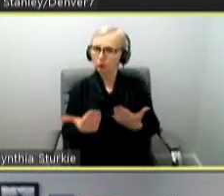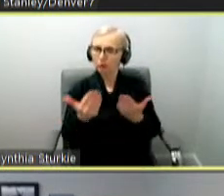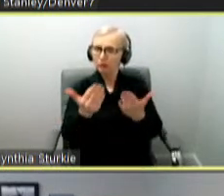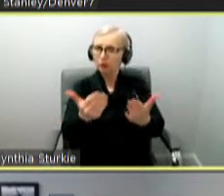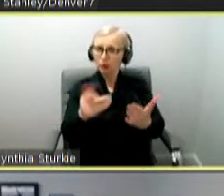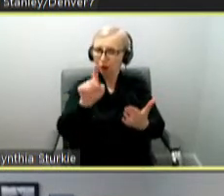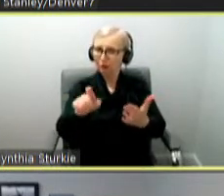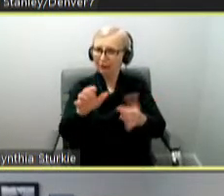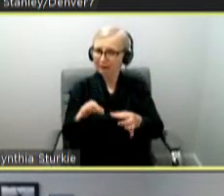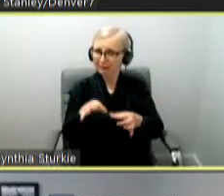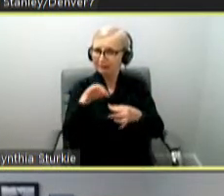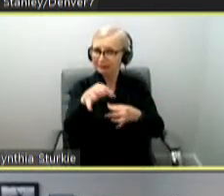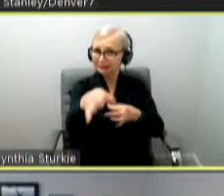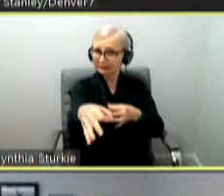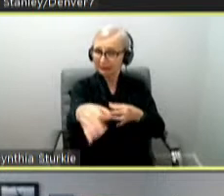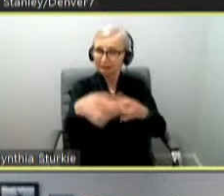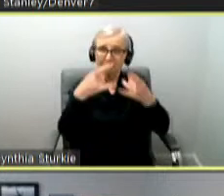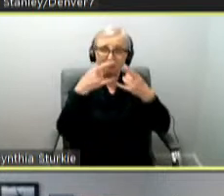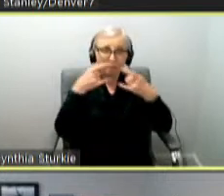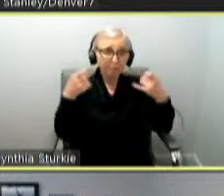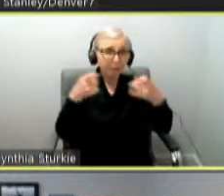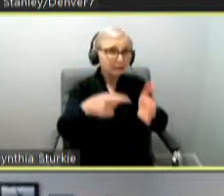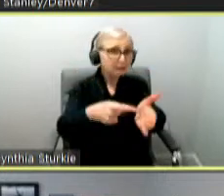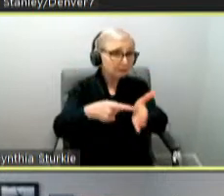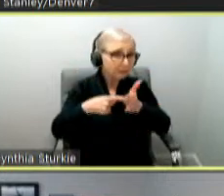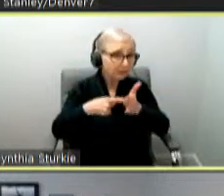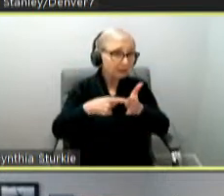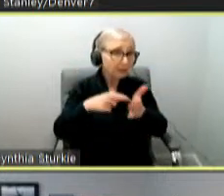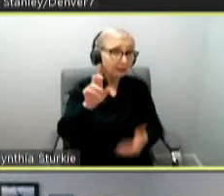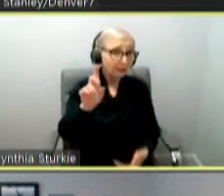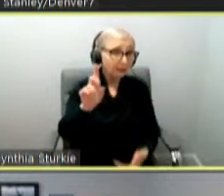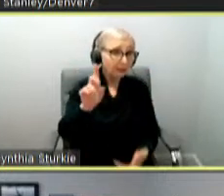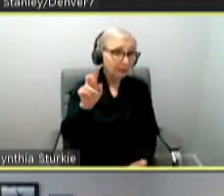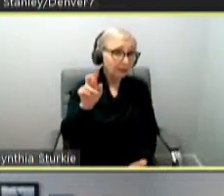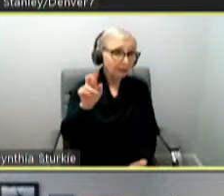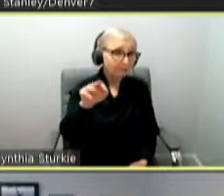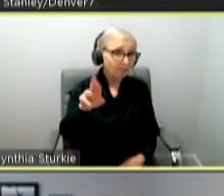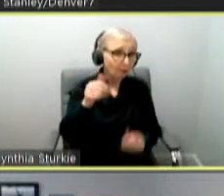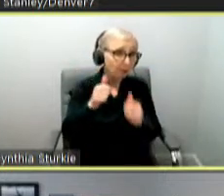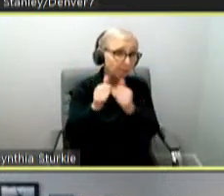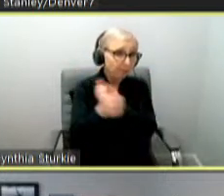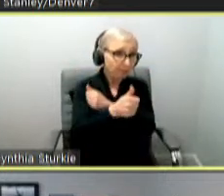extend the indoor mask mandate beyond February 3rd?